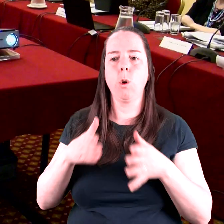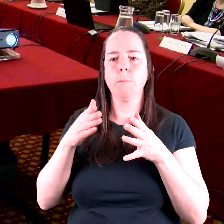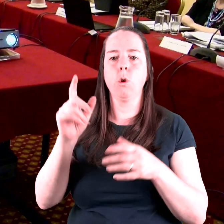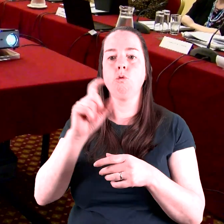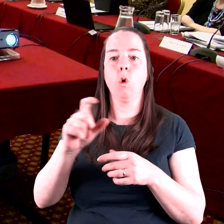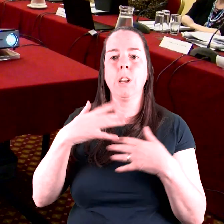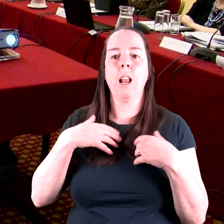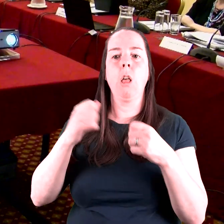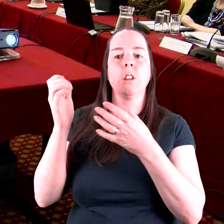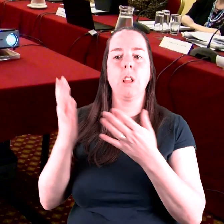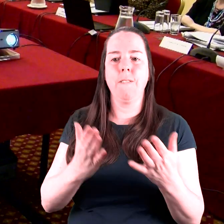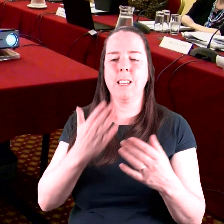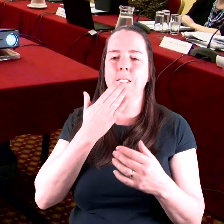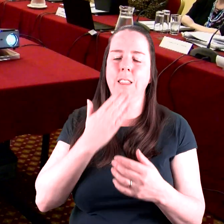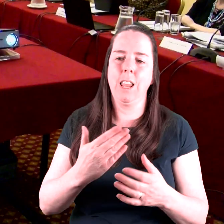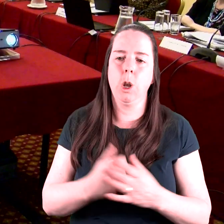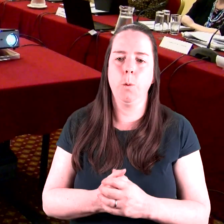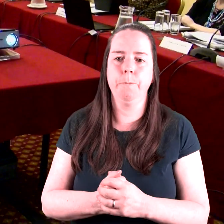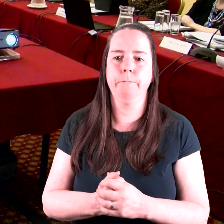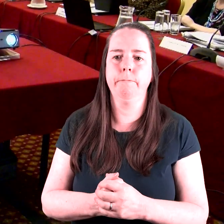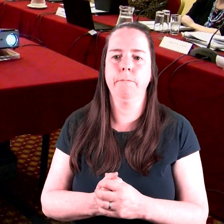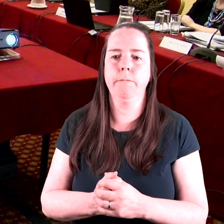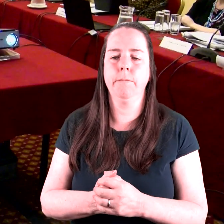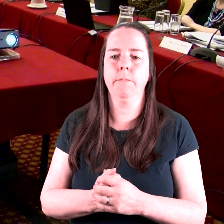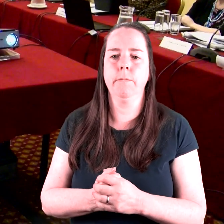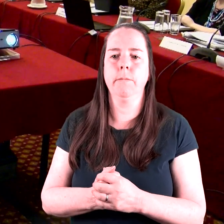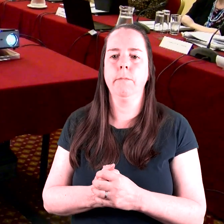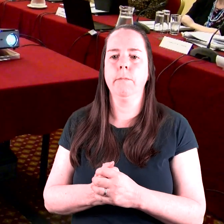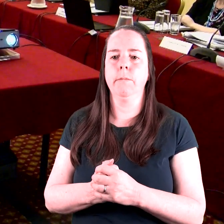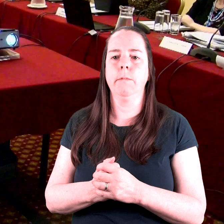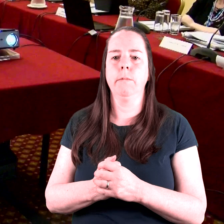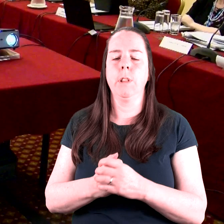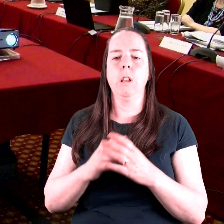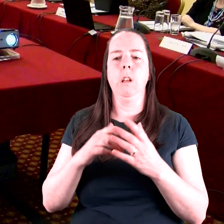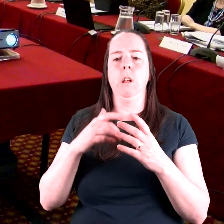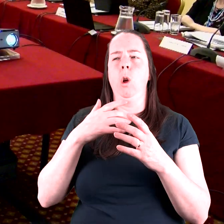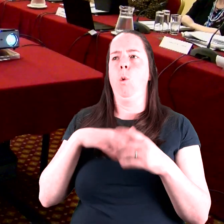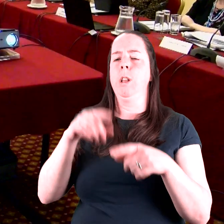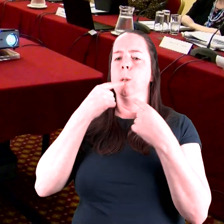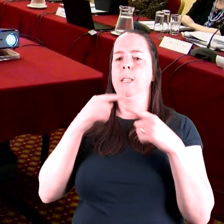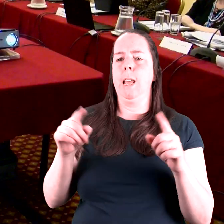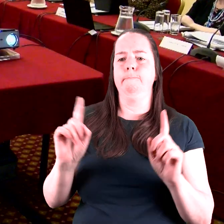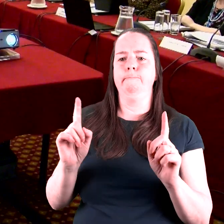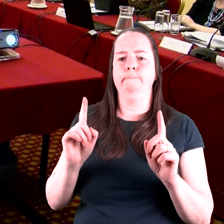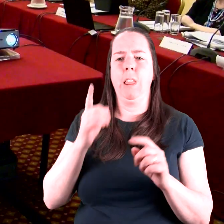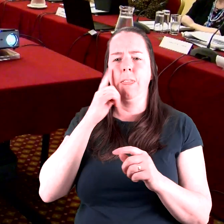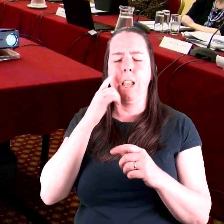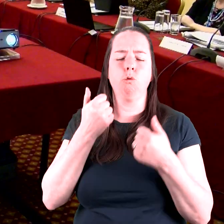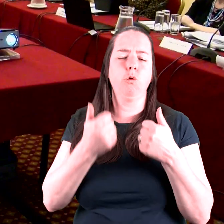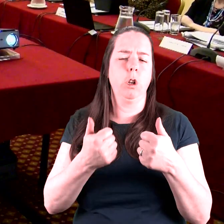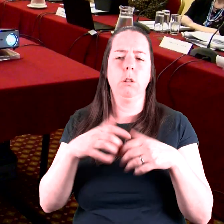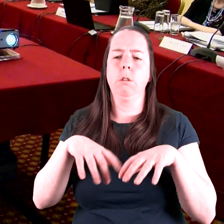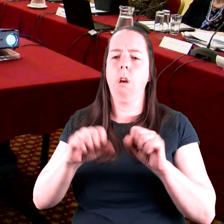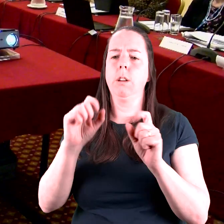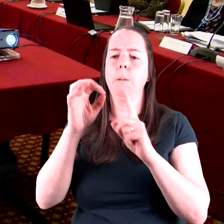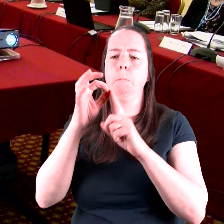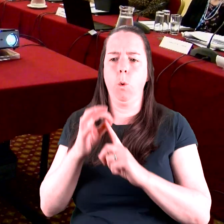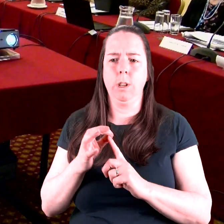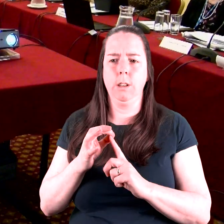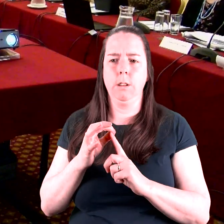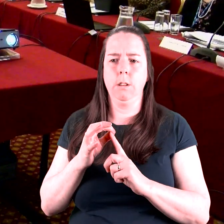University Hospital, Croydon Health Services. Thank you. The one point I wanted to make, I think it's a really